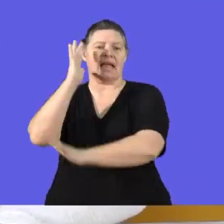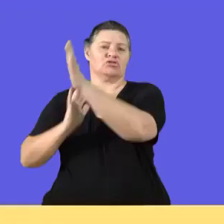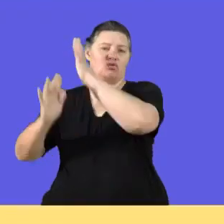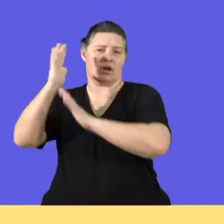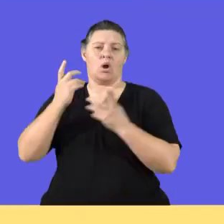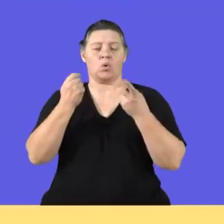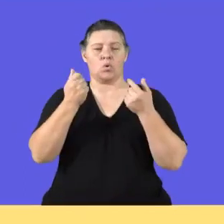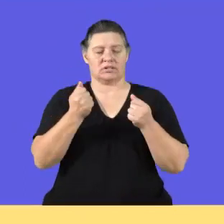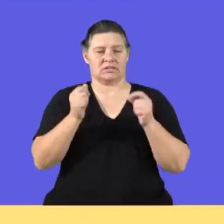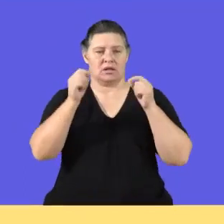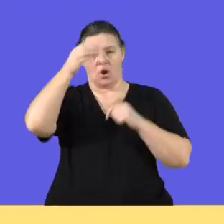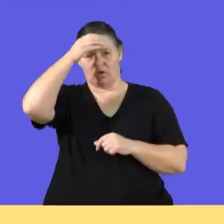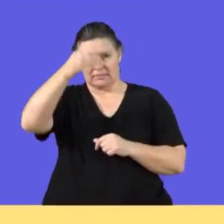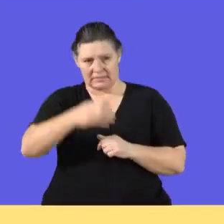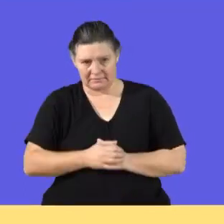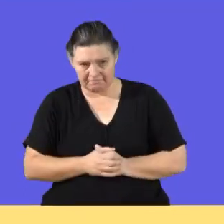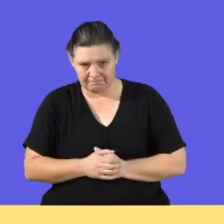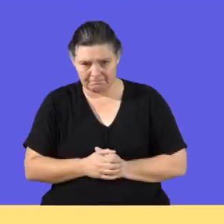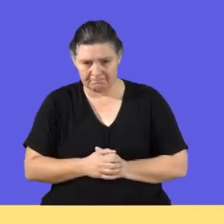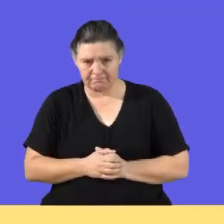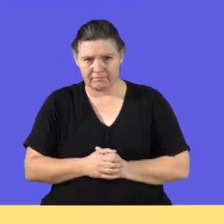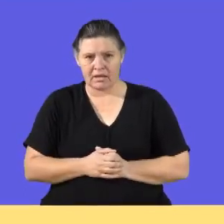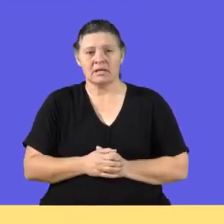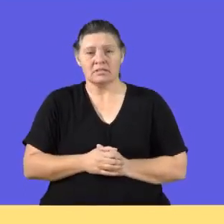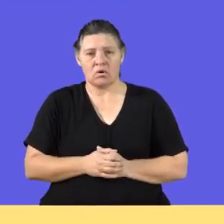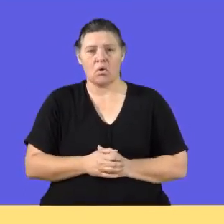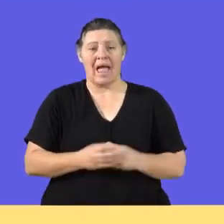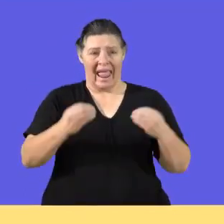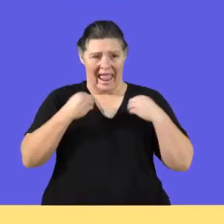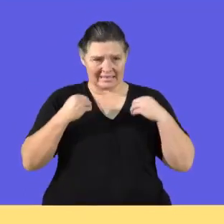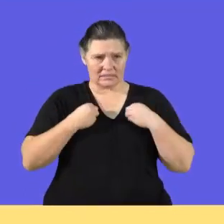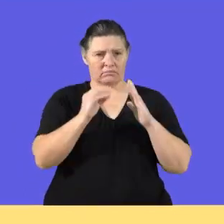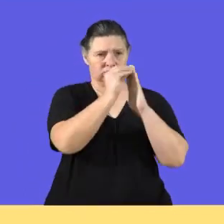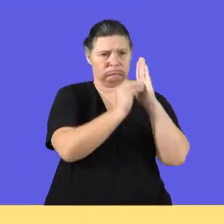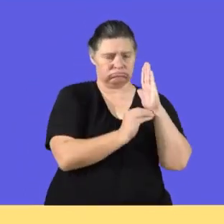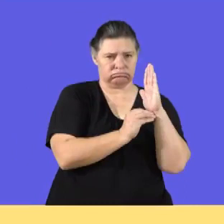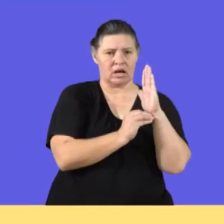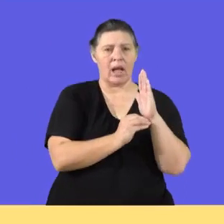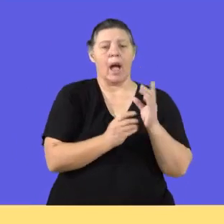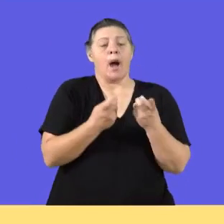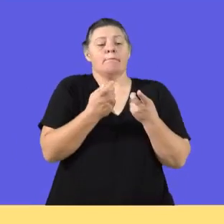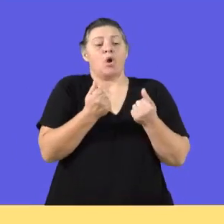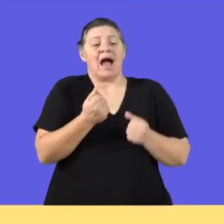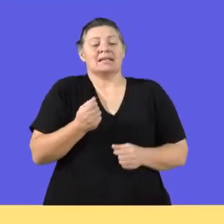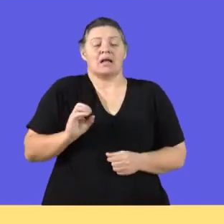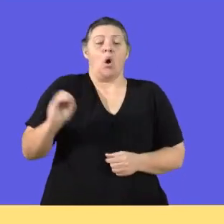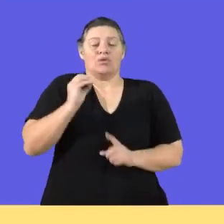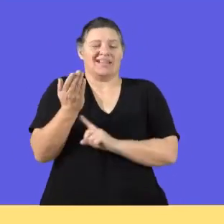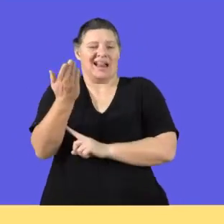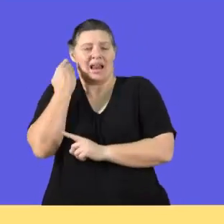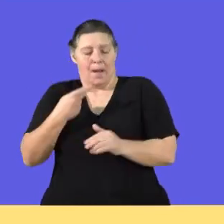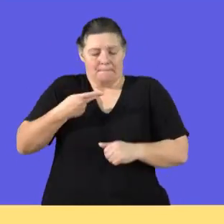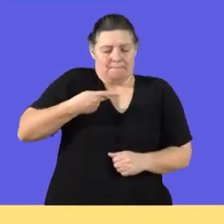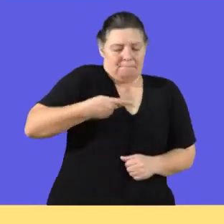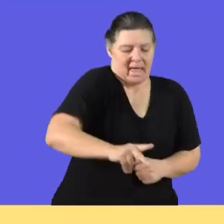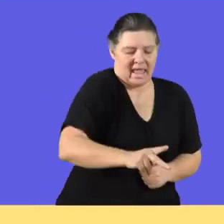the historical cost concept. It states that assets must be recorded at their original cost price